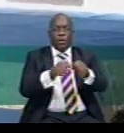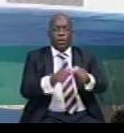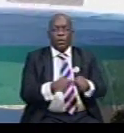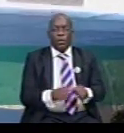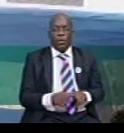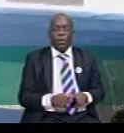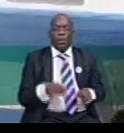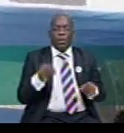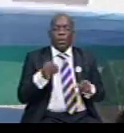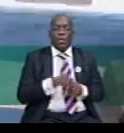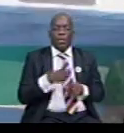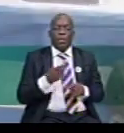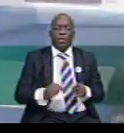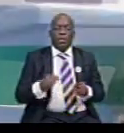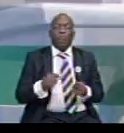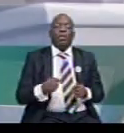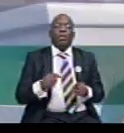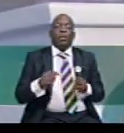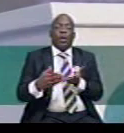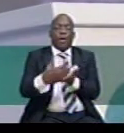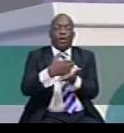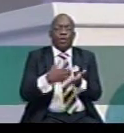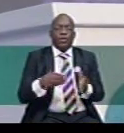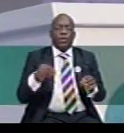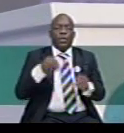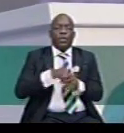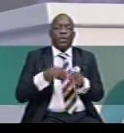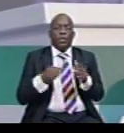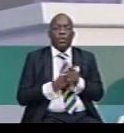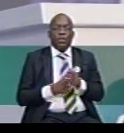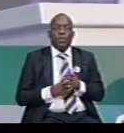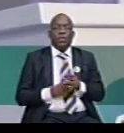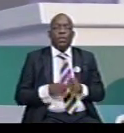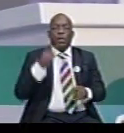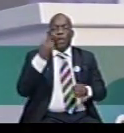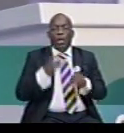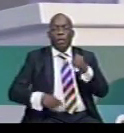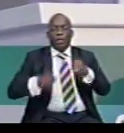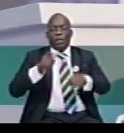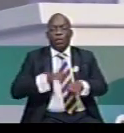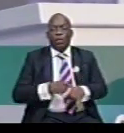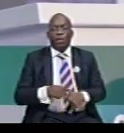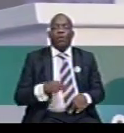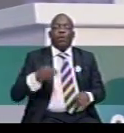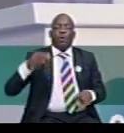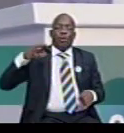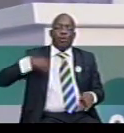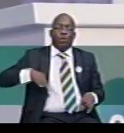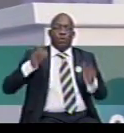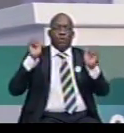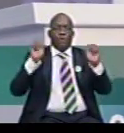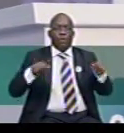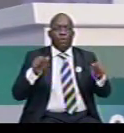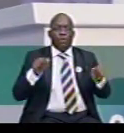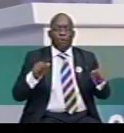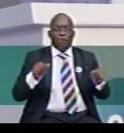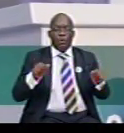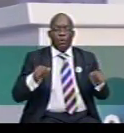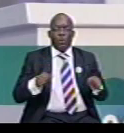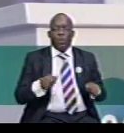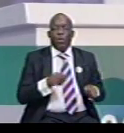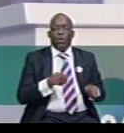harvest in these end times. Profitable pursuit and